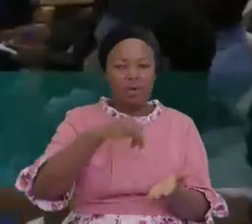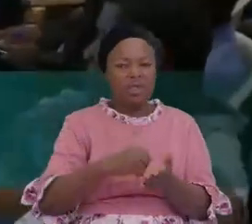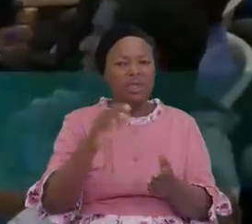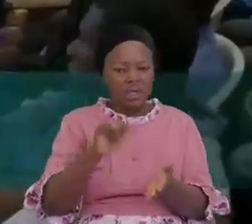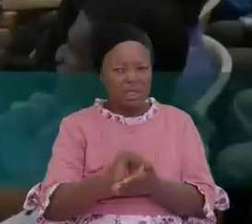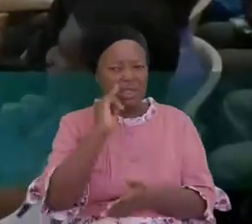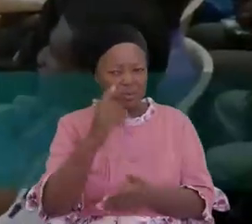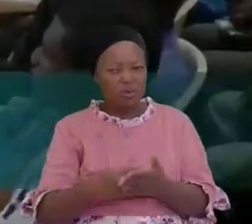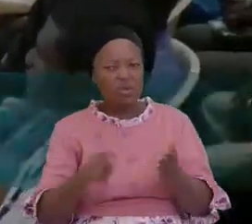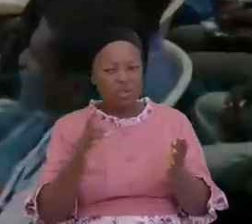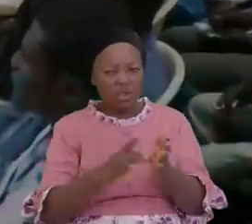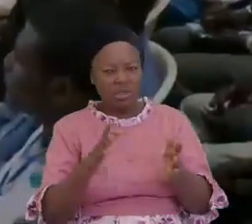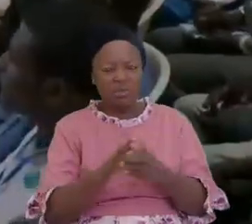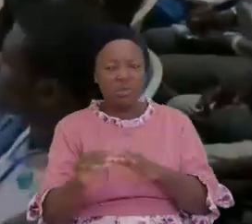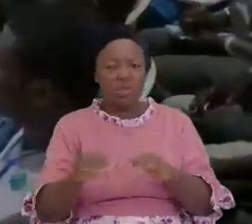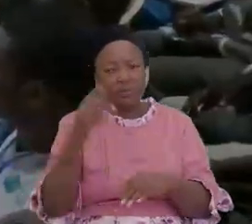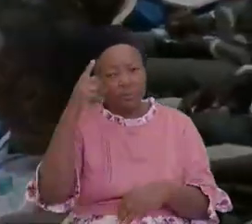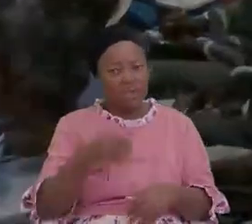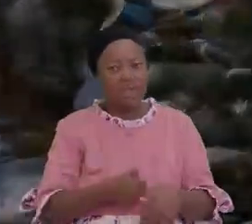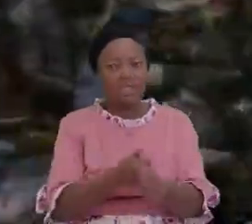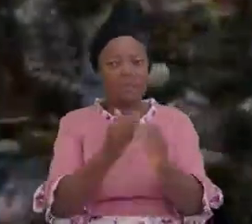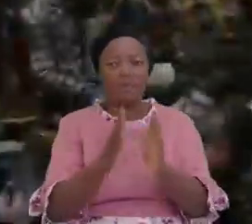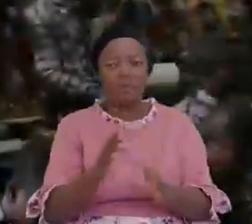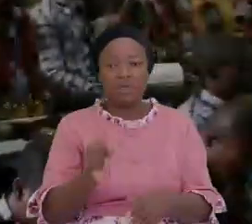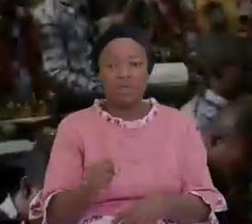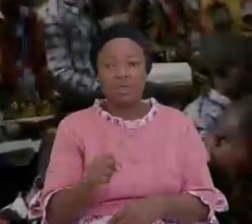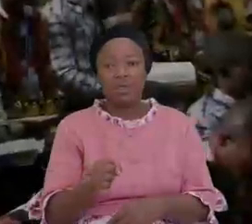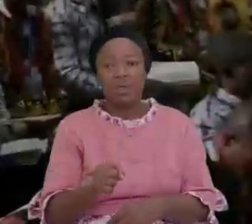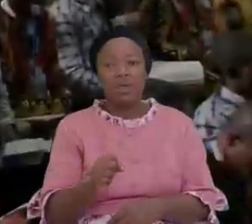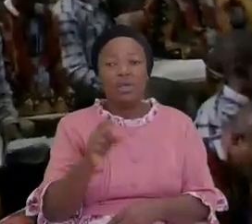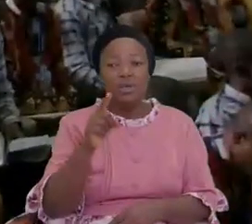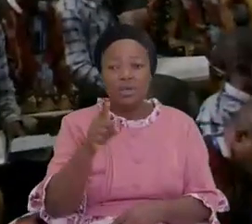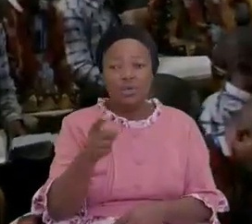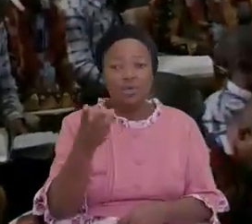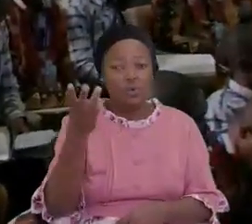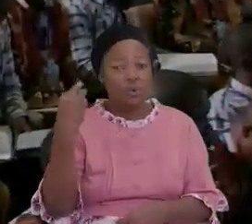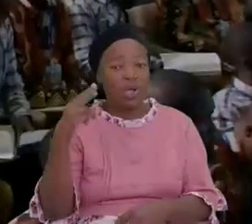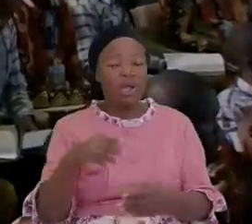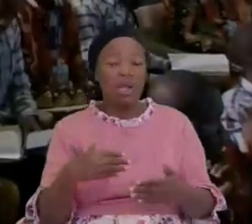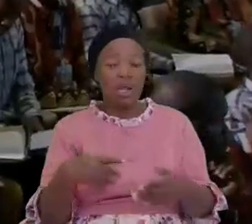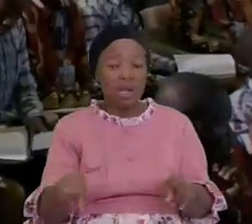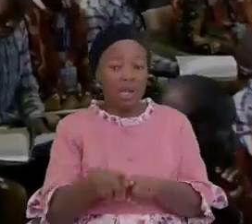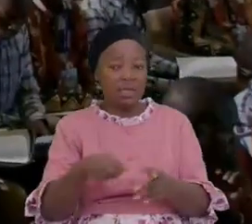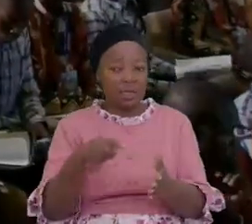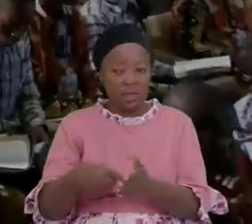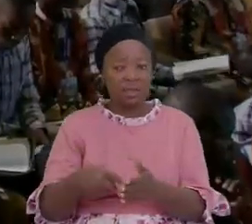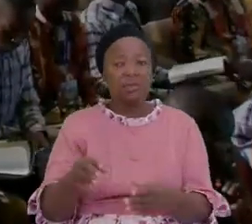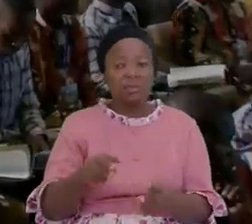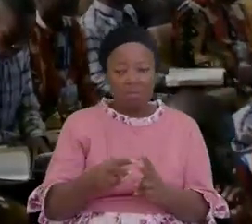Jesus did for the disciples. You are like this, you are like that, but now you are